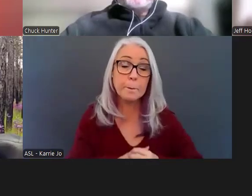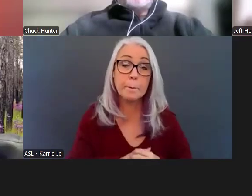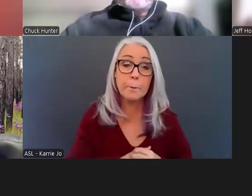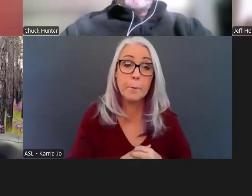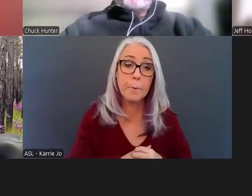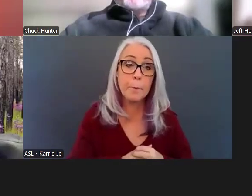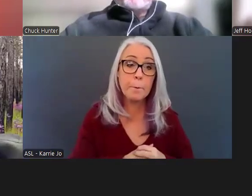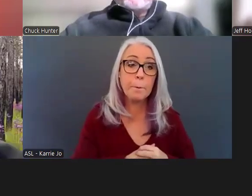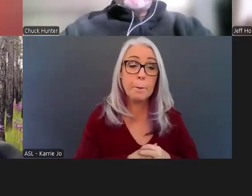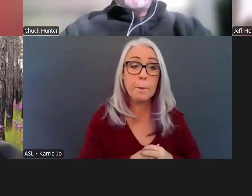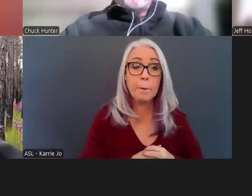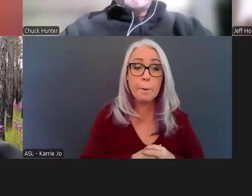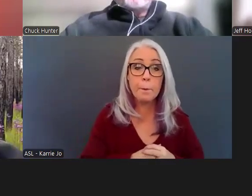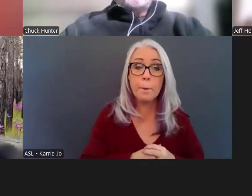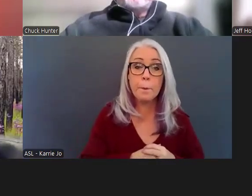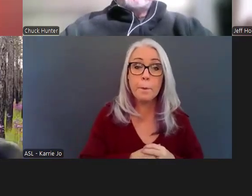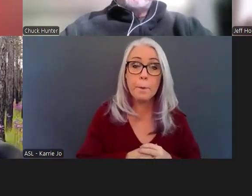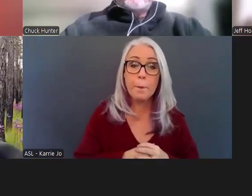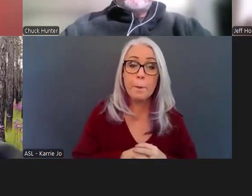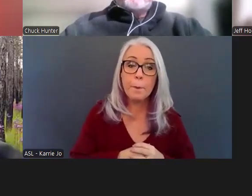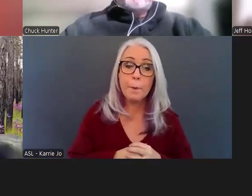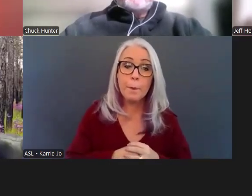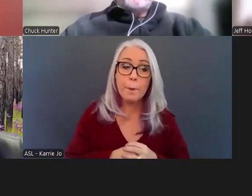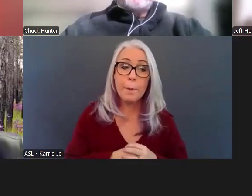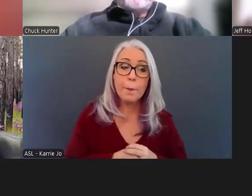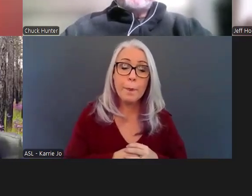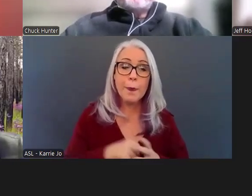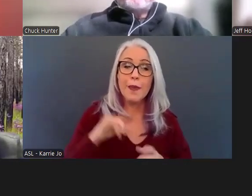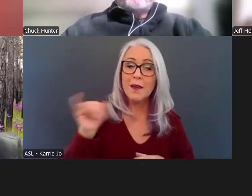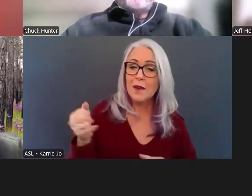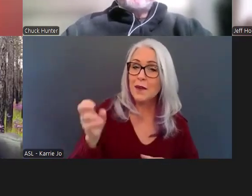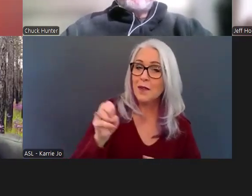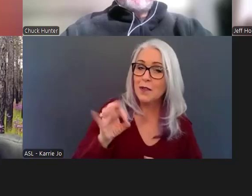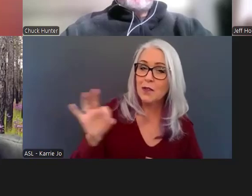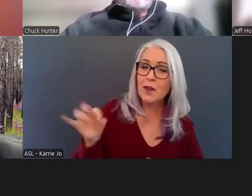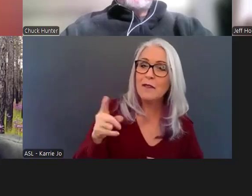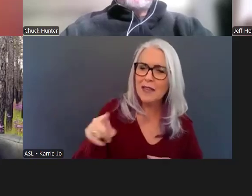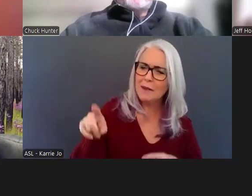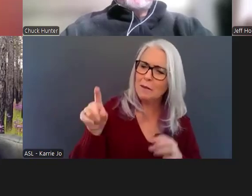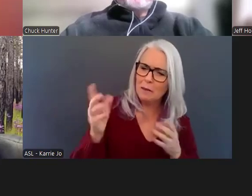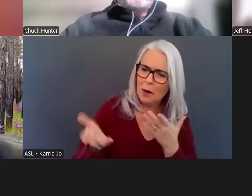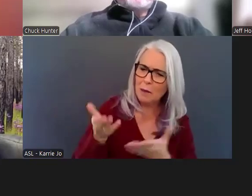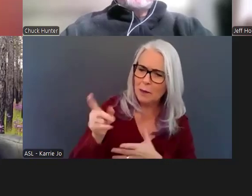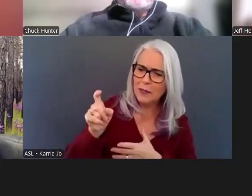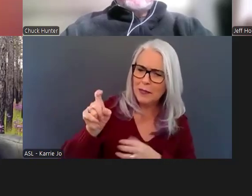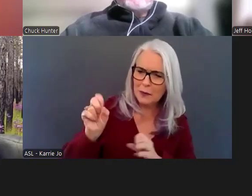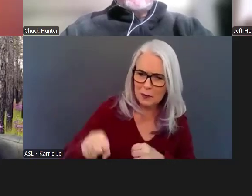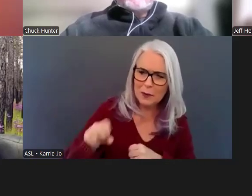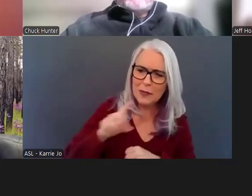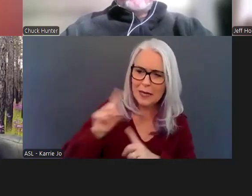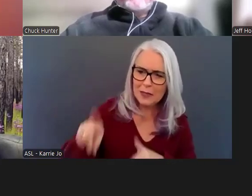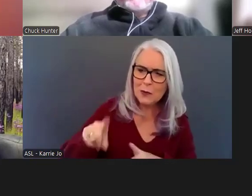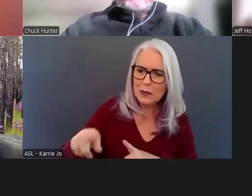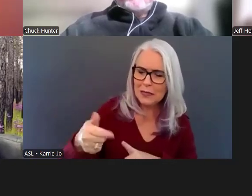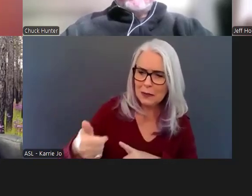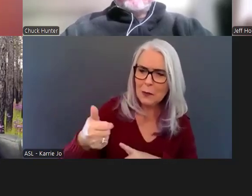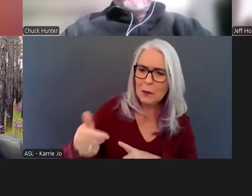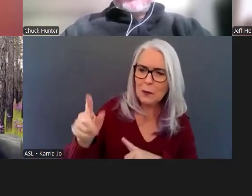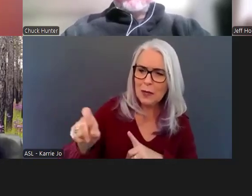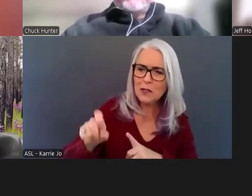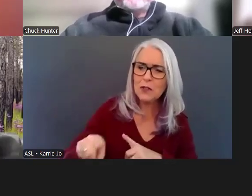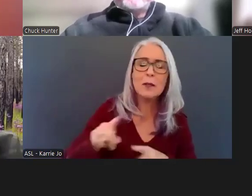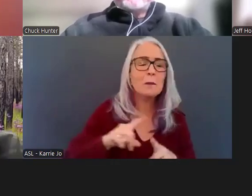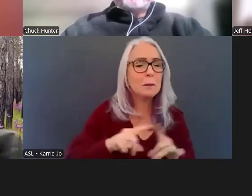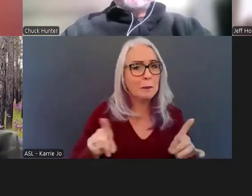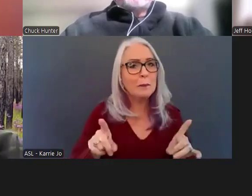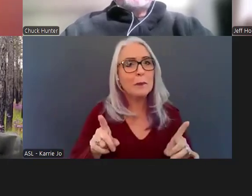So Jeff Denman could probably answer that question. He's one of the people asking that. Uh, you know, and again,